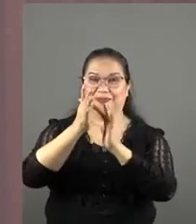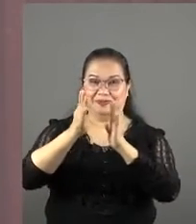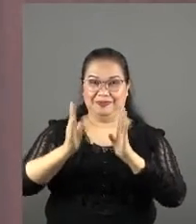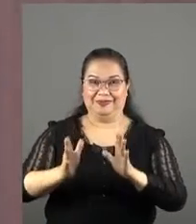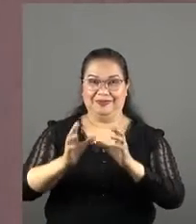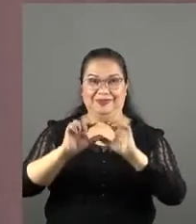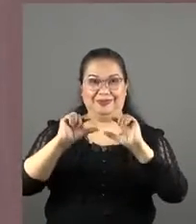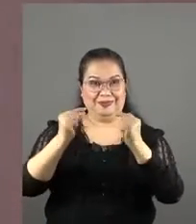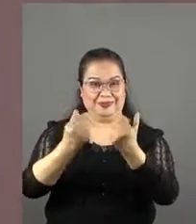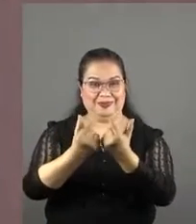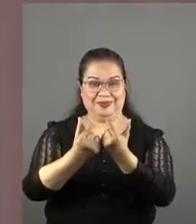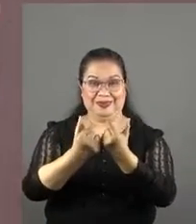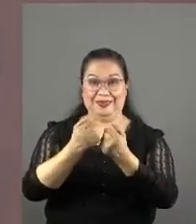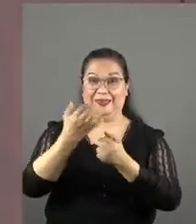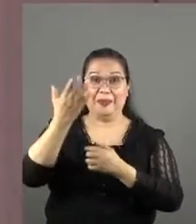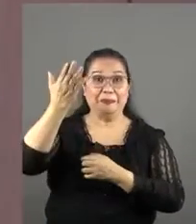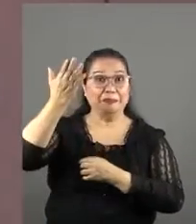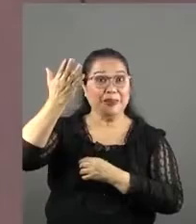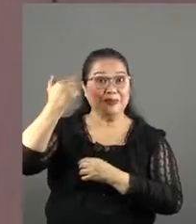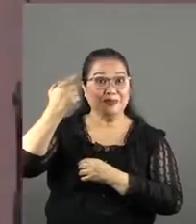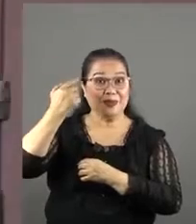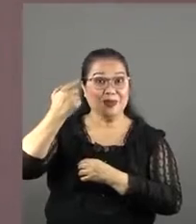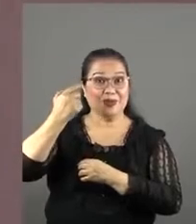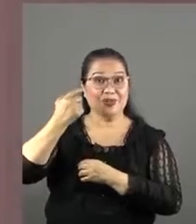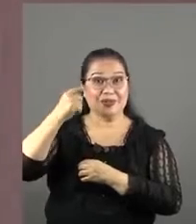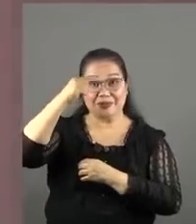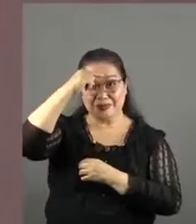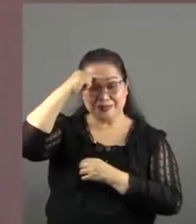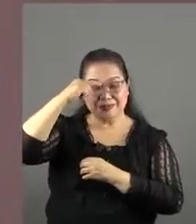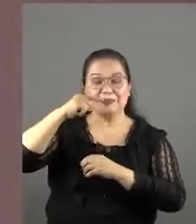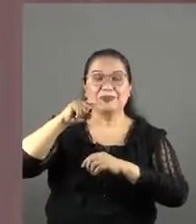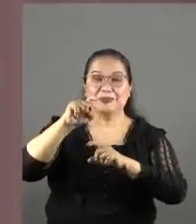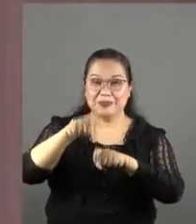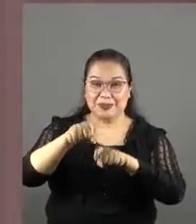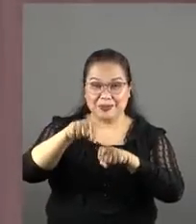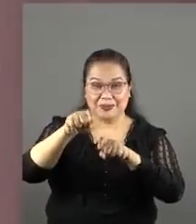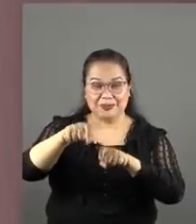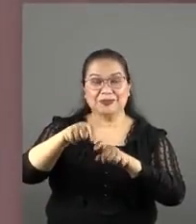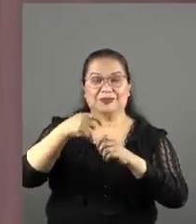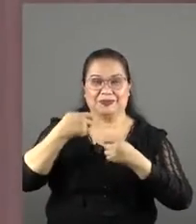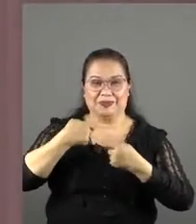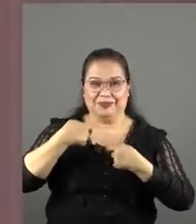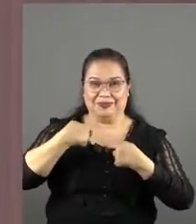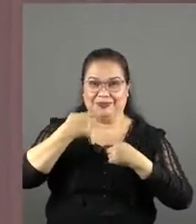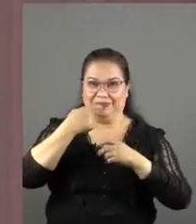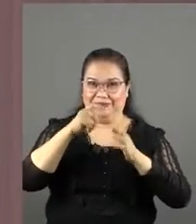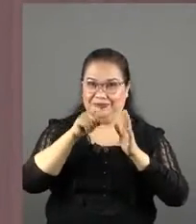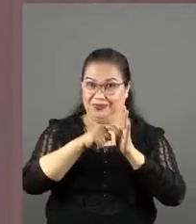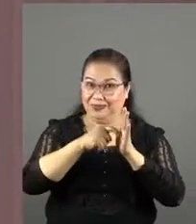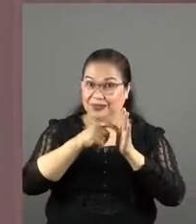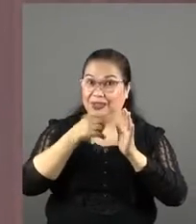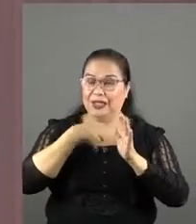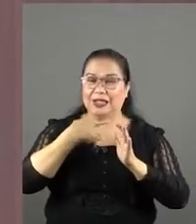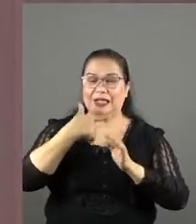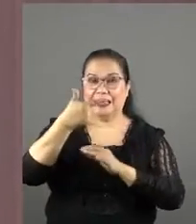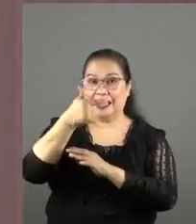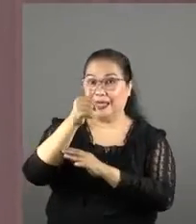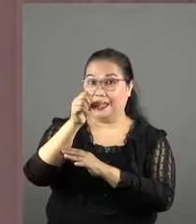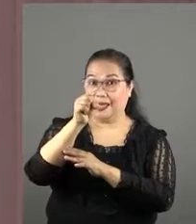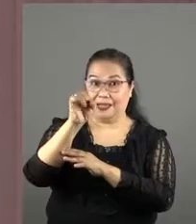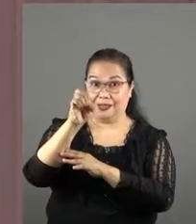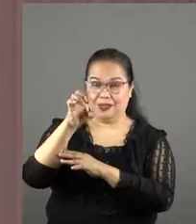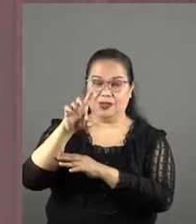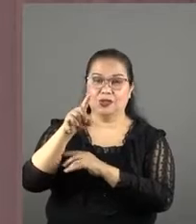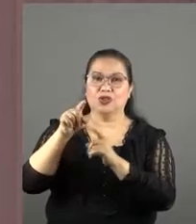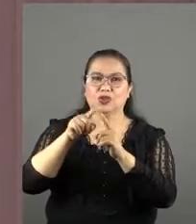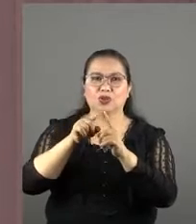In coal mining hundreds of years ago, they discovered that there were two gases that needed to be